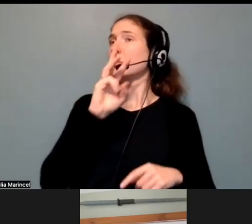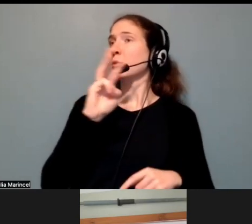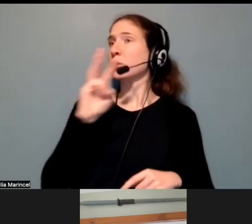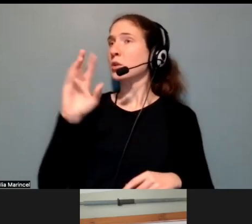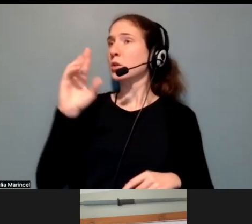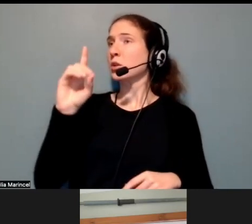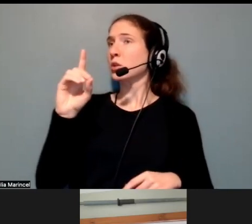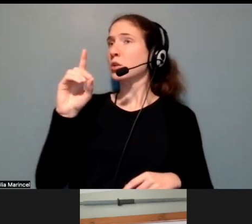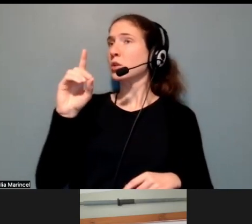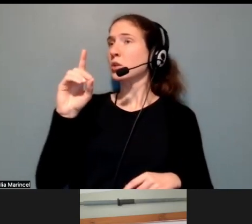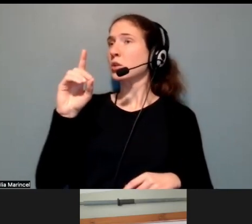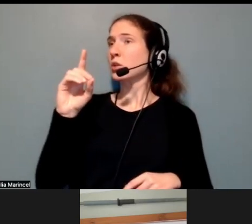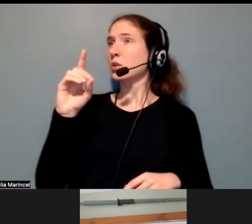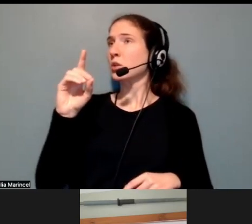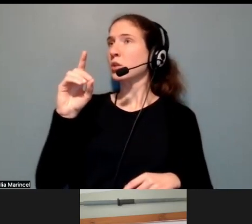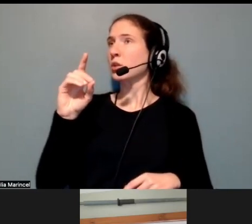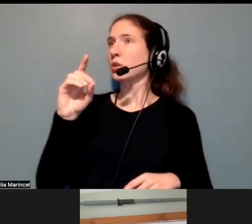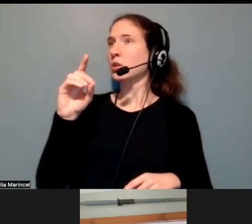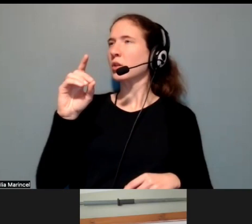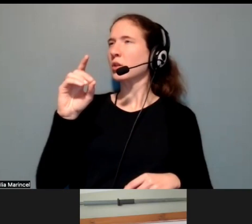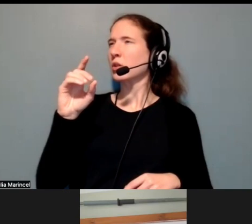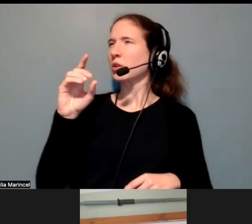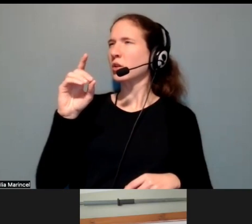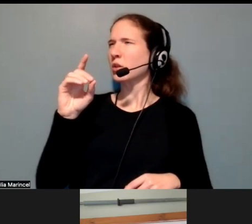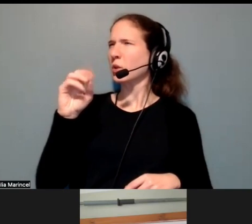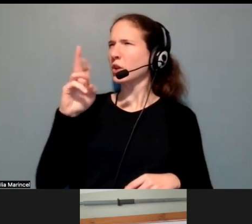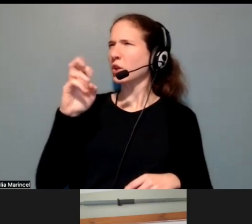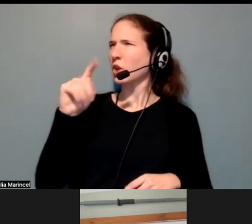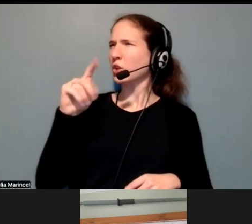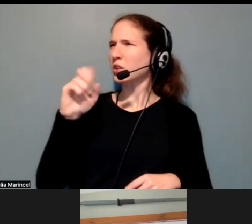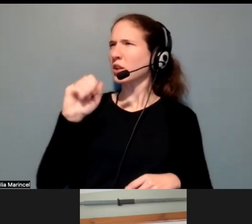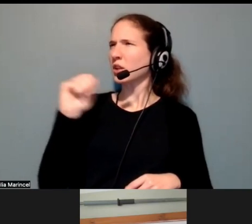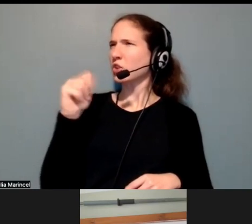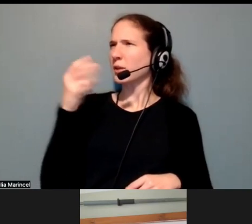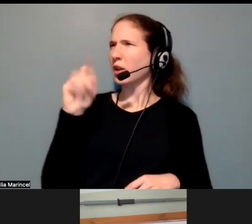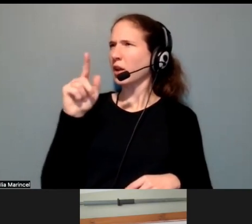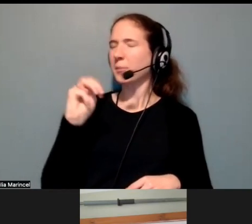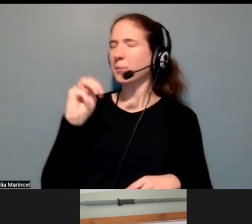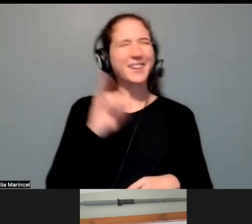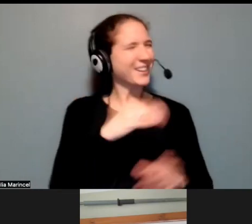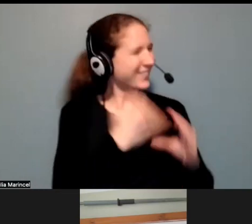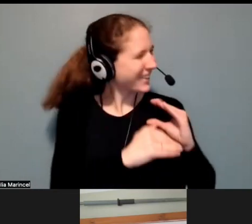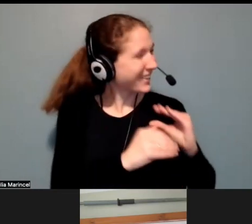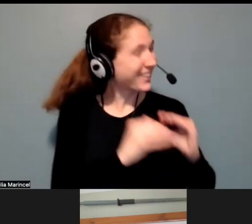drakeetarts@gmail.com. No, that's our email, right? Oh, goodness, I'm sorry.